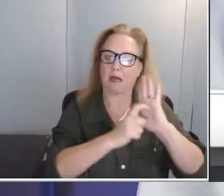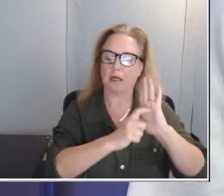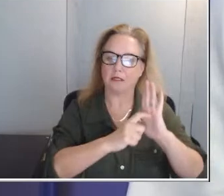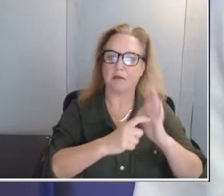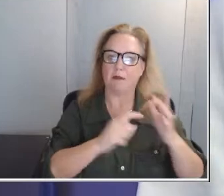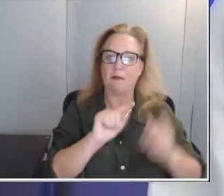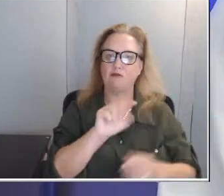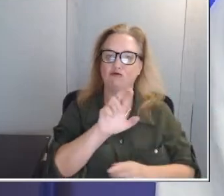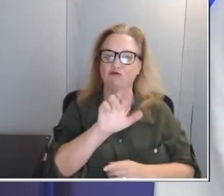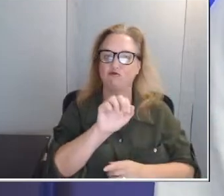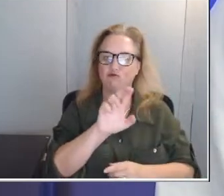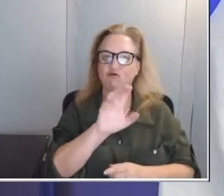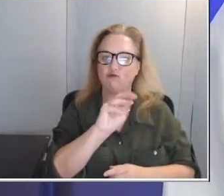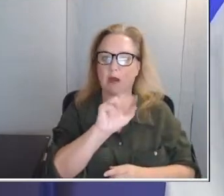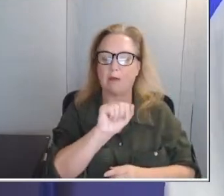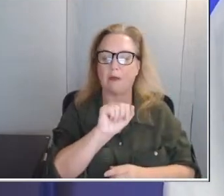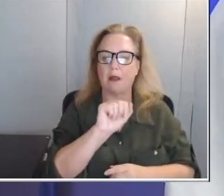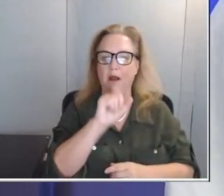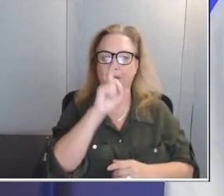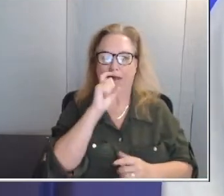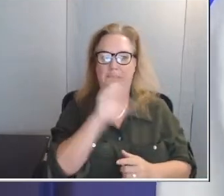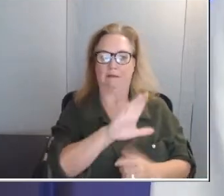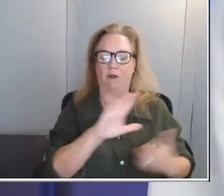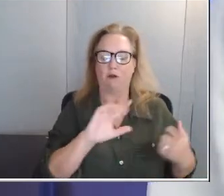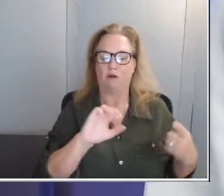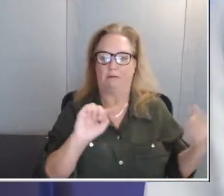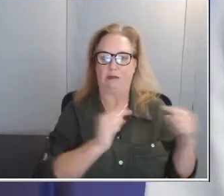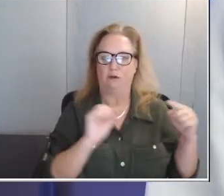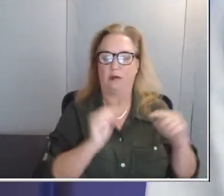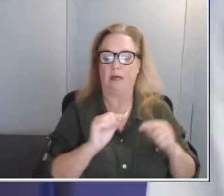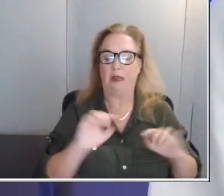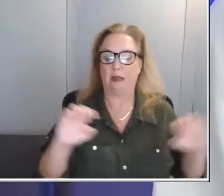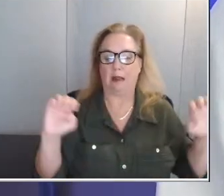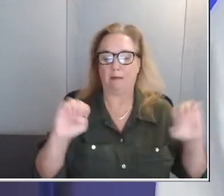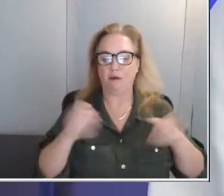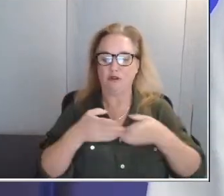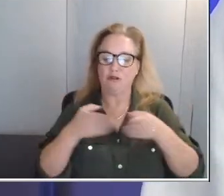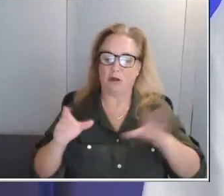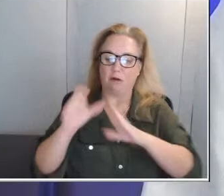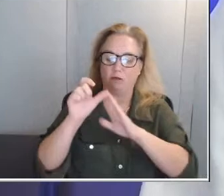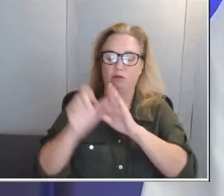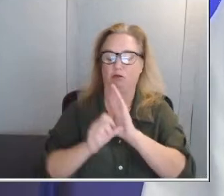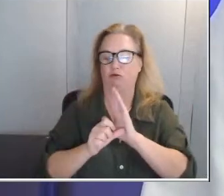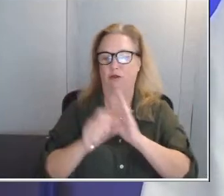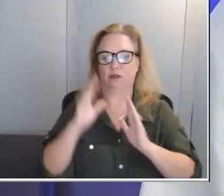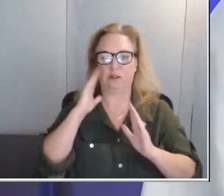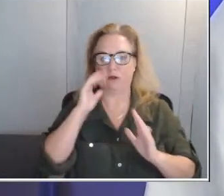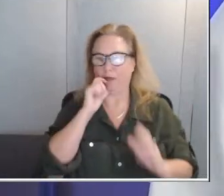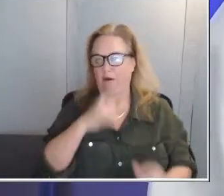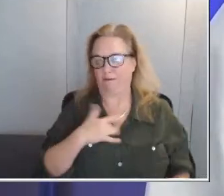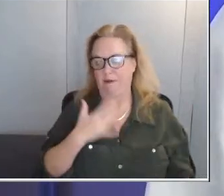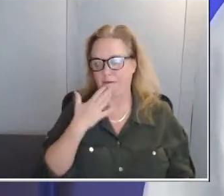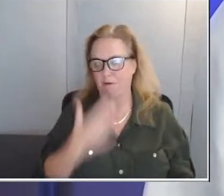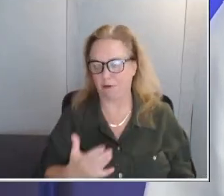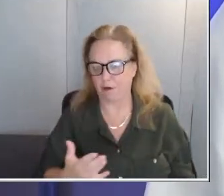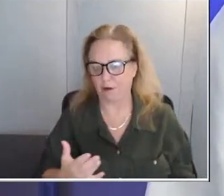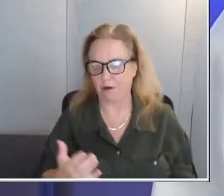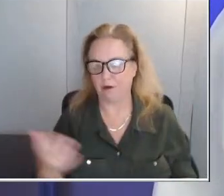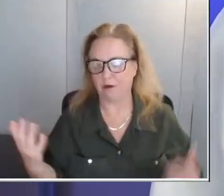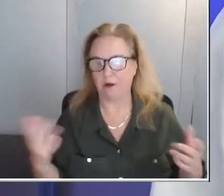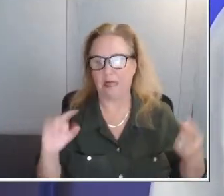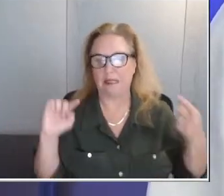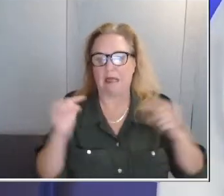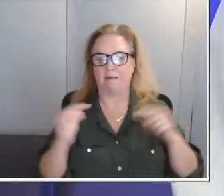trauma patient because of the nature of their injury. People who have emergency general surgery conditions just know they don't feel well. Right. They may have